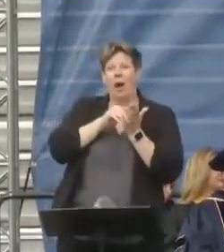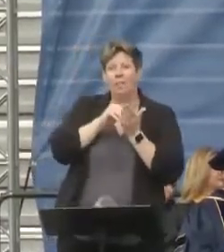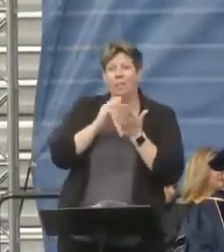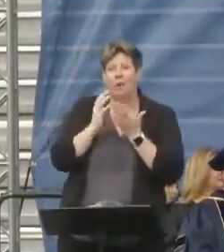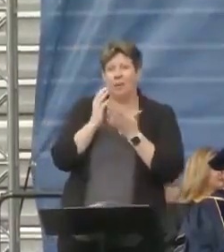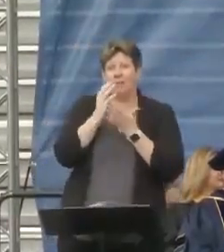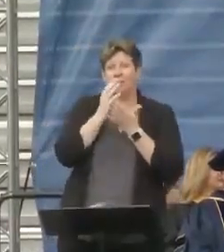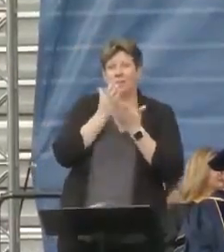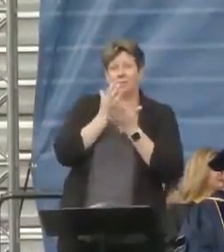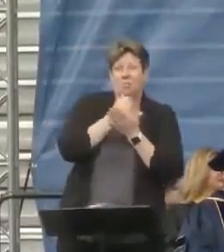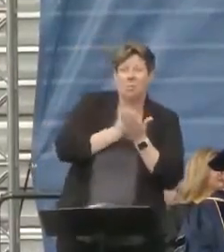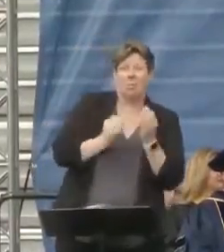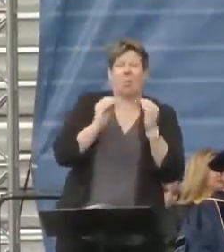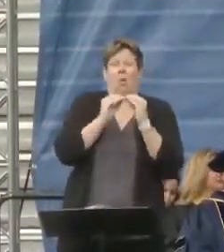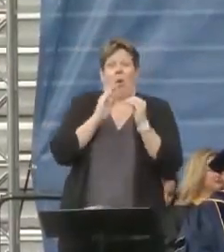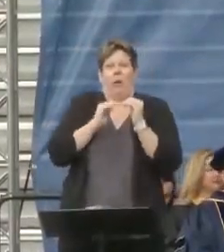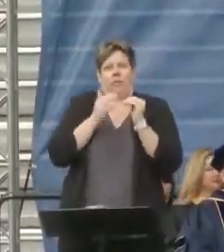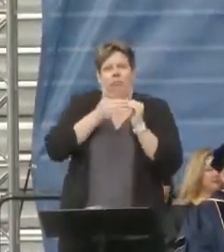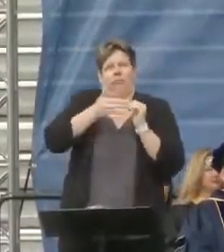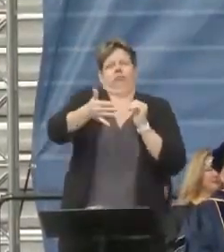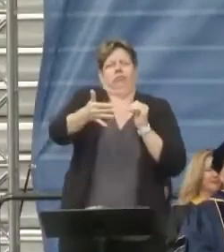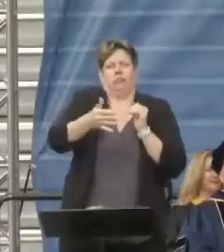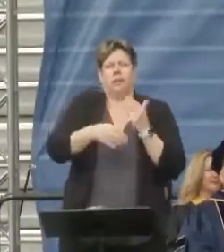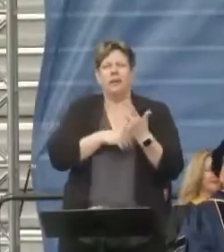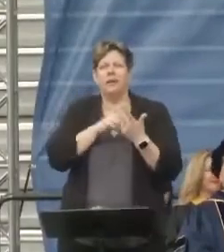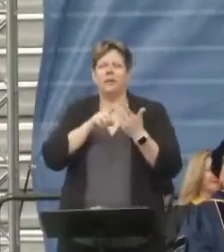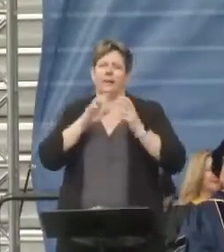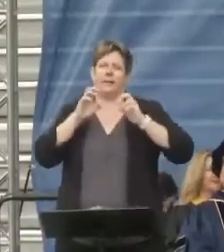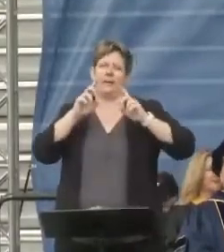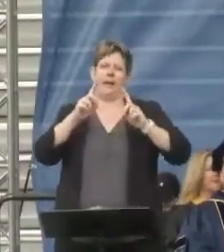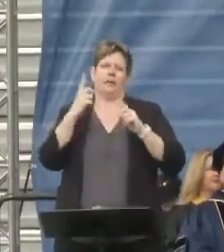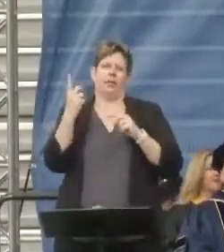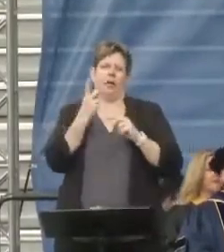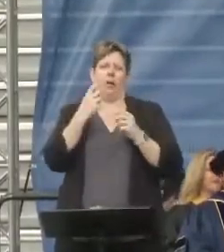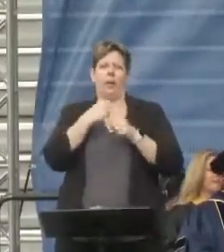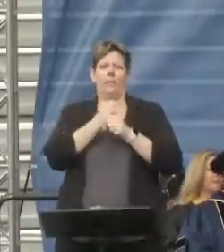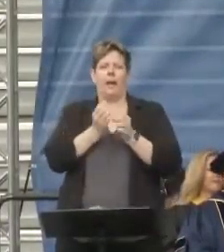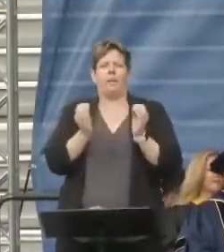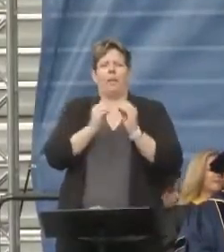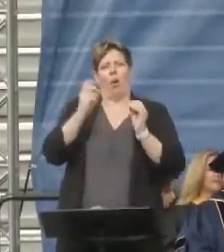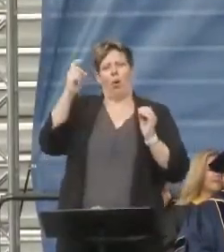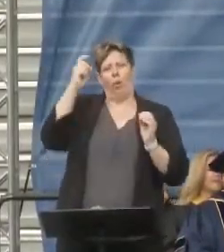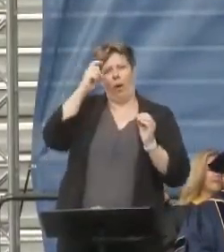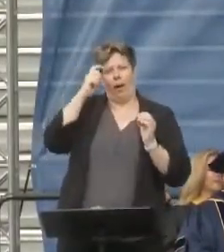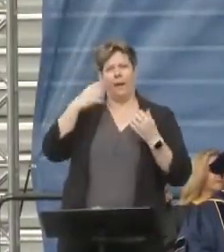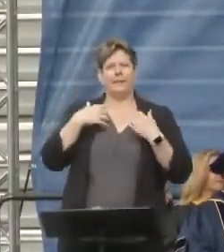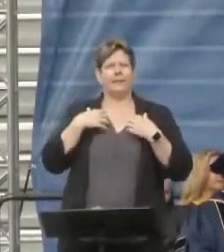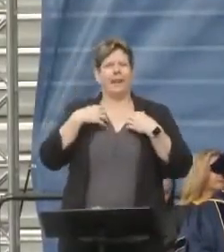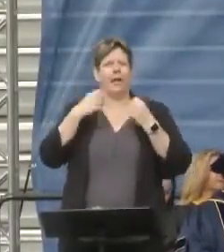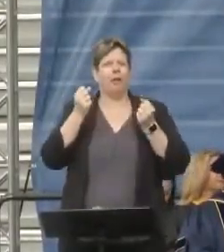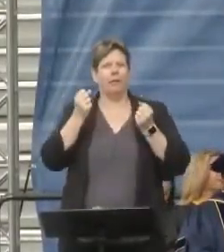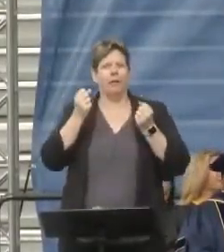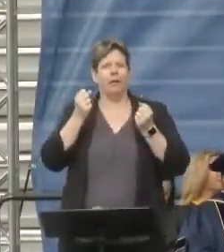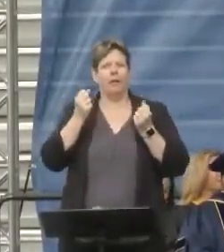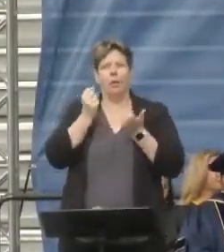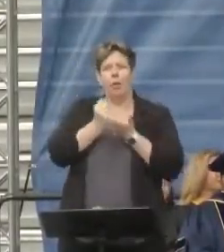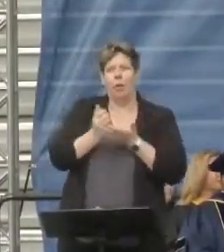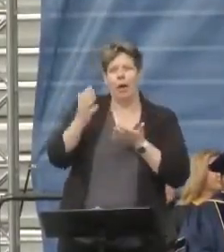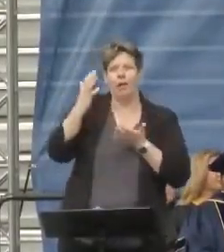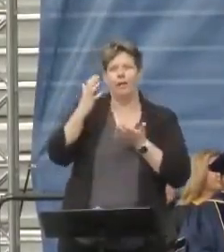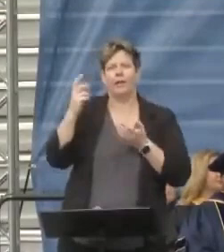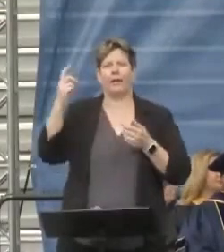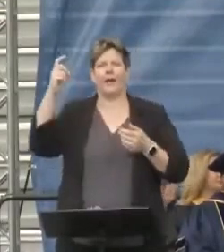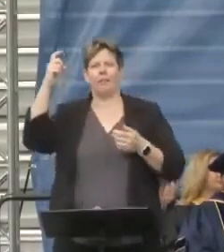the course of your lifetime. And of course, education always makes you wiser, healthier, wealthier,